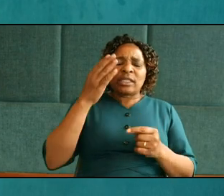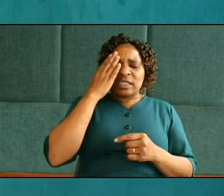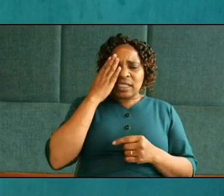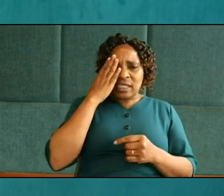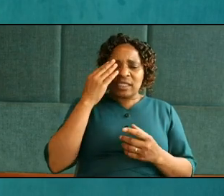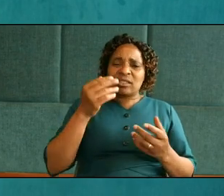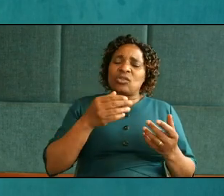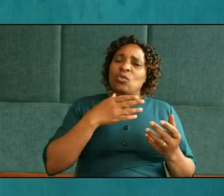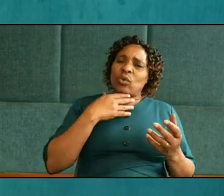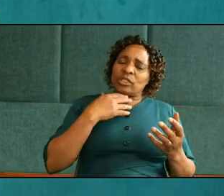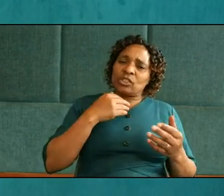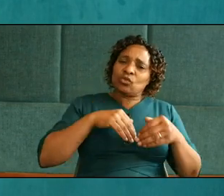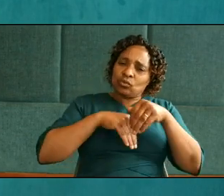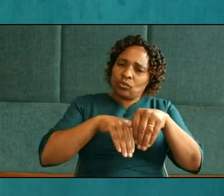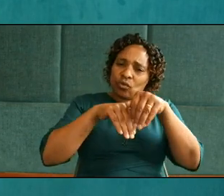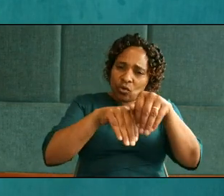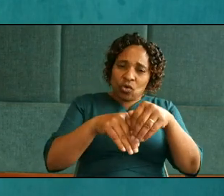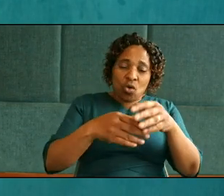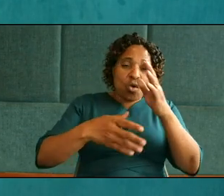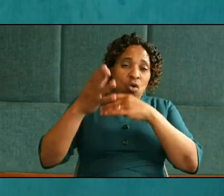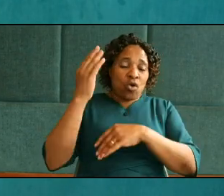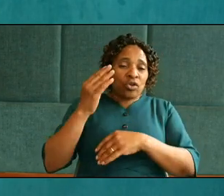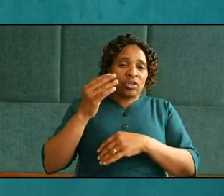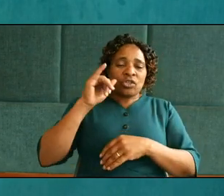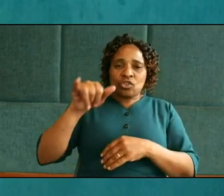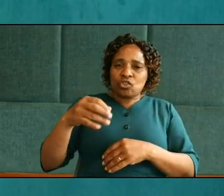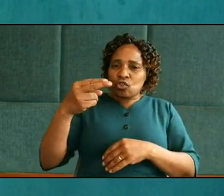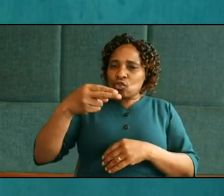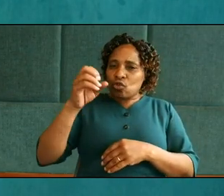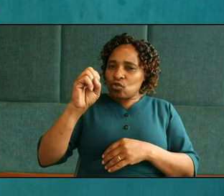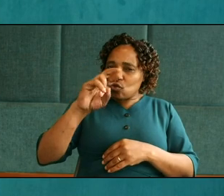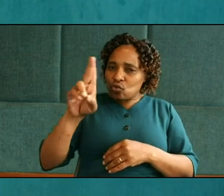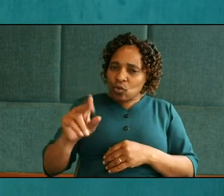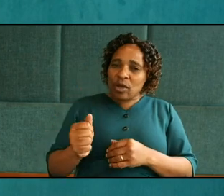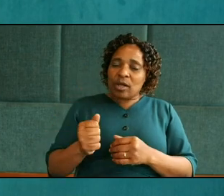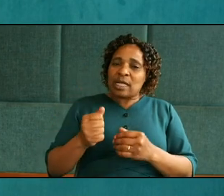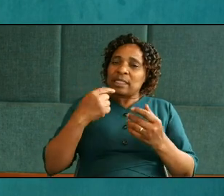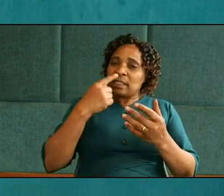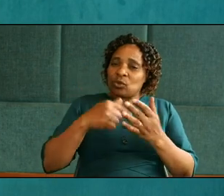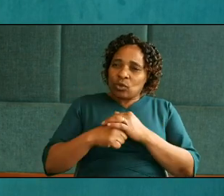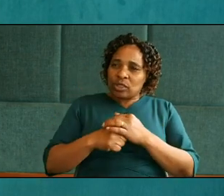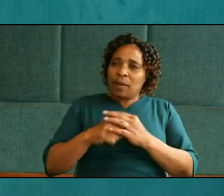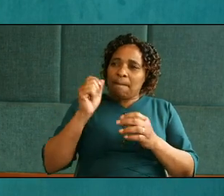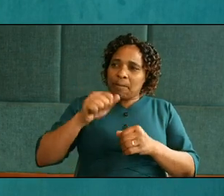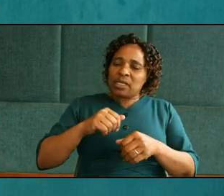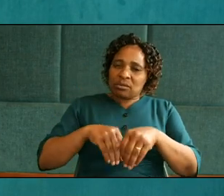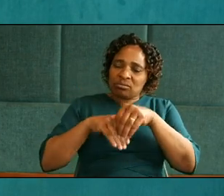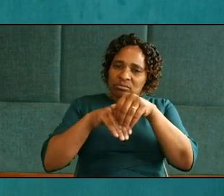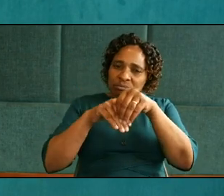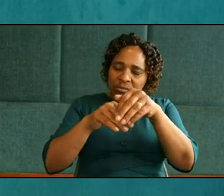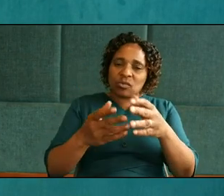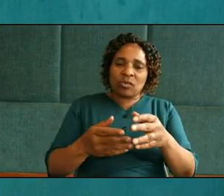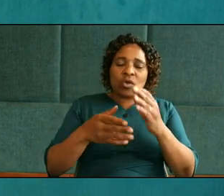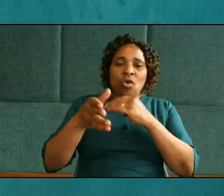Israelites vowed to follow God, Joshua charged them to get rid of their idols. What changes